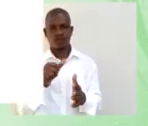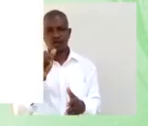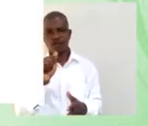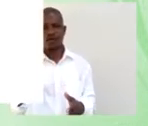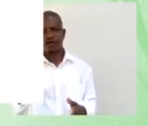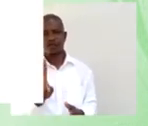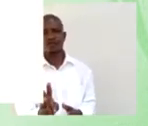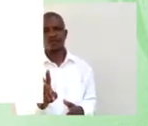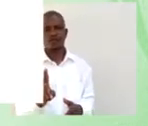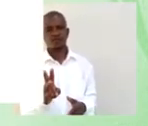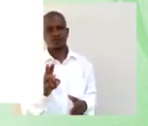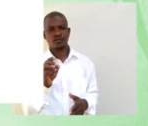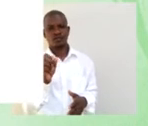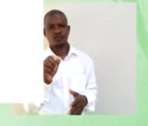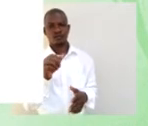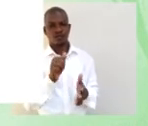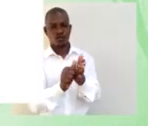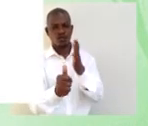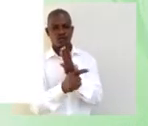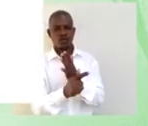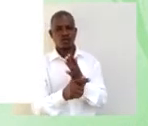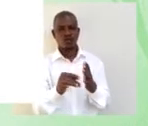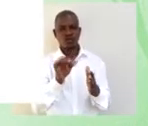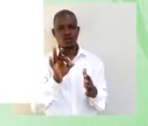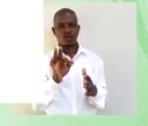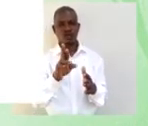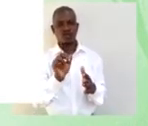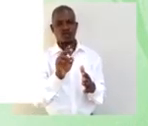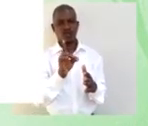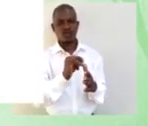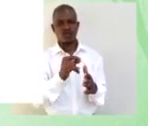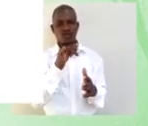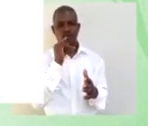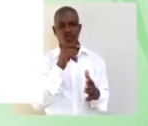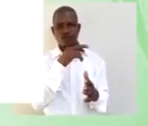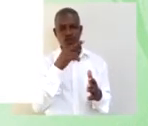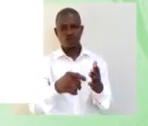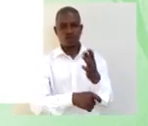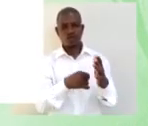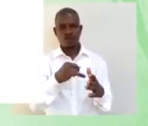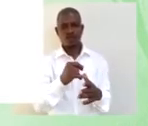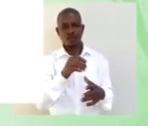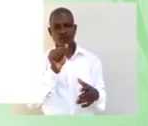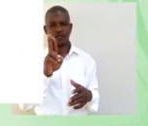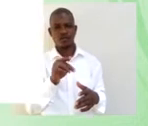letters A-W. August, fraud, letters